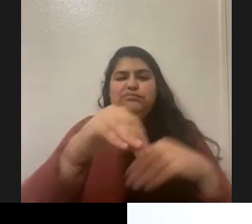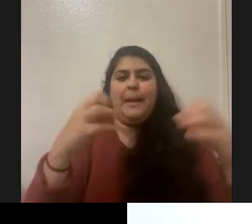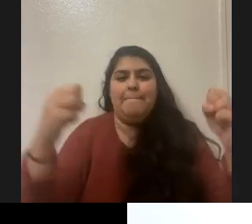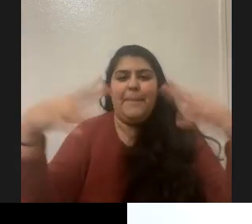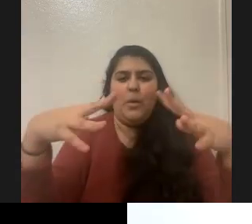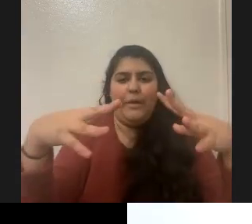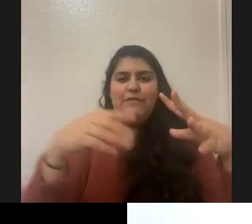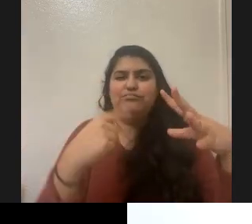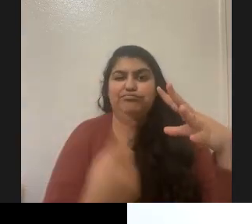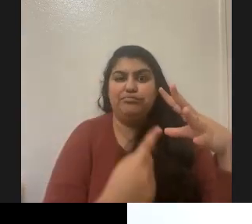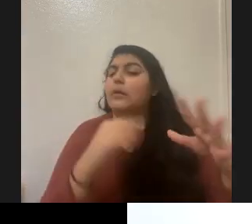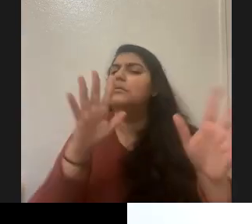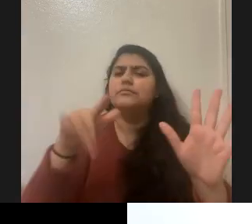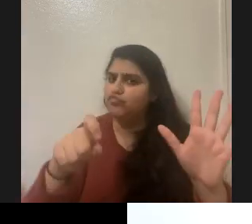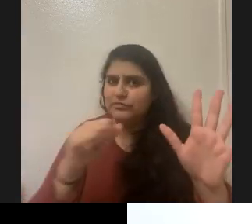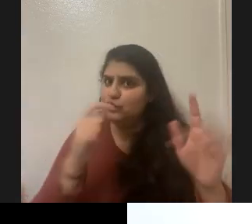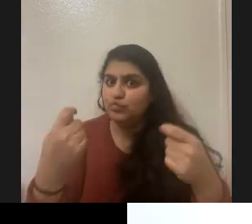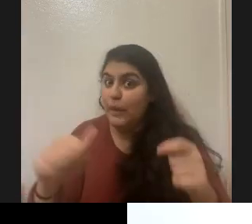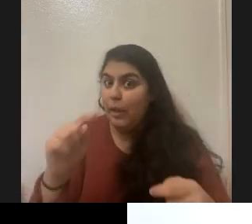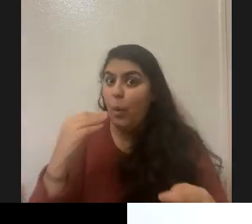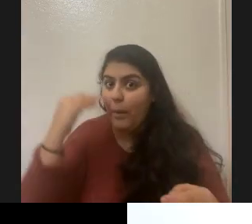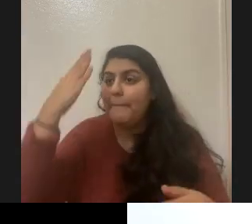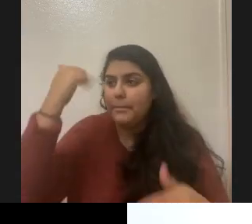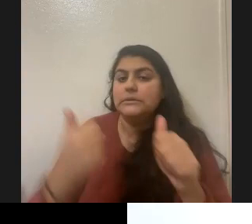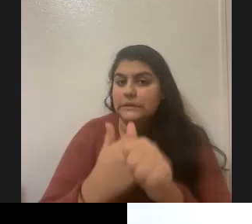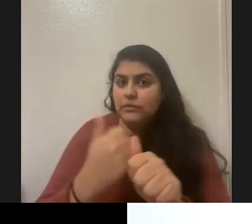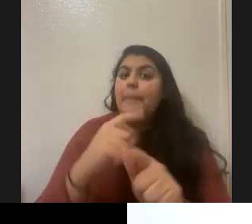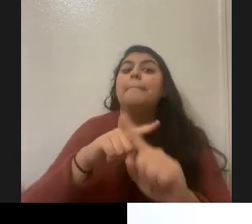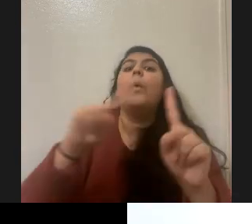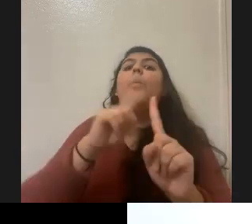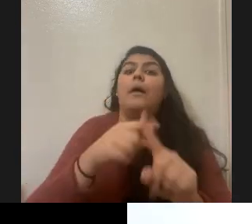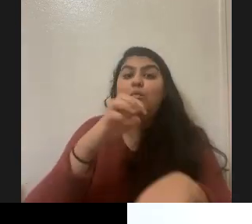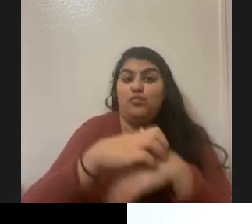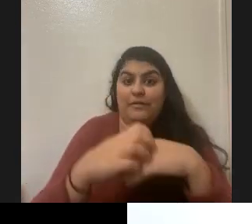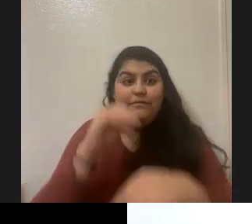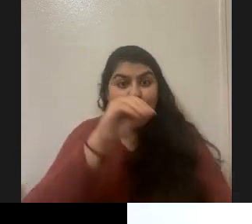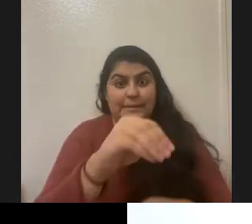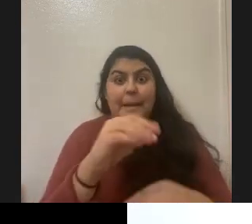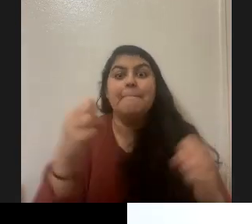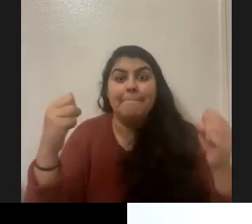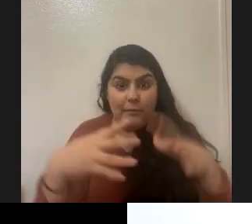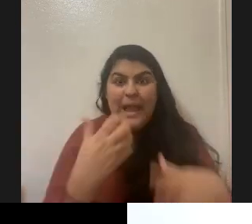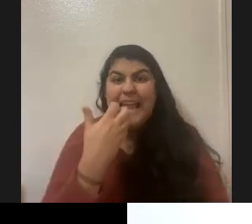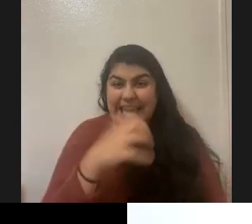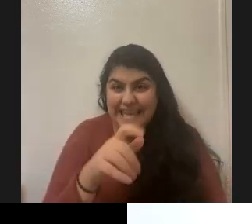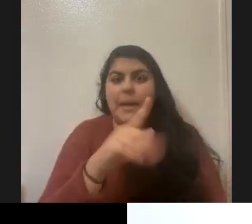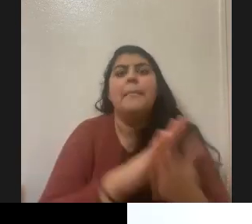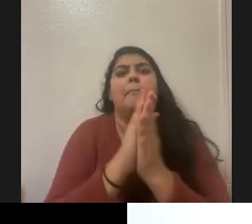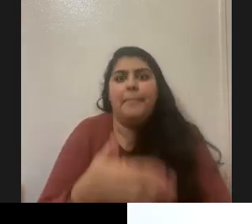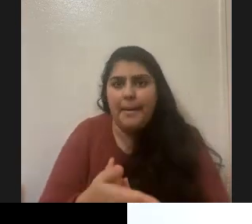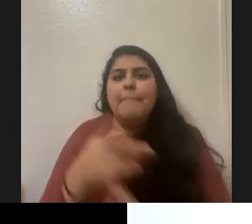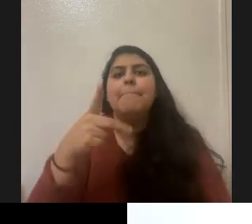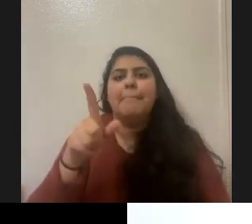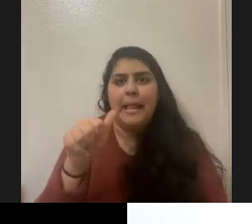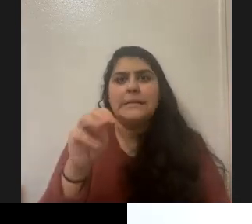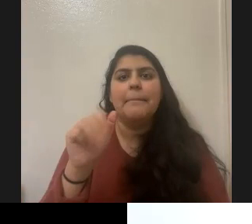you should try this at home because that sounds dangerous. But yeah, when you put a grape in the microwave and you heat it up, it turns into a plasma.